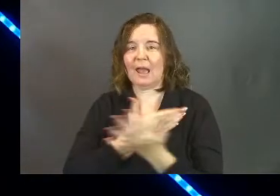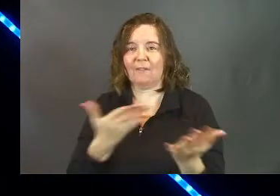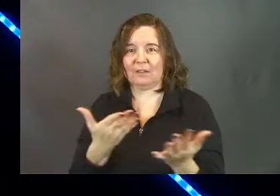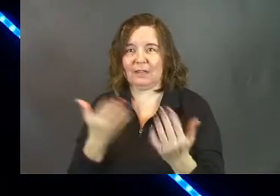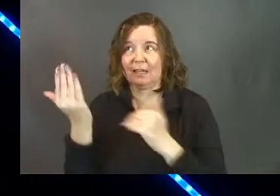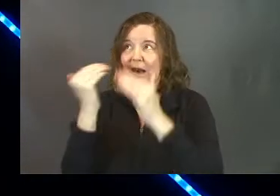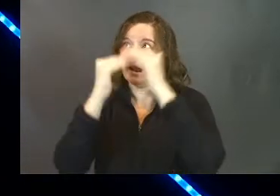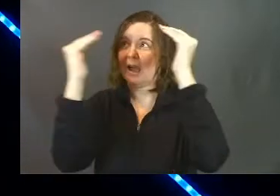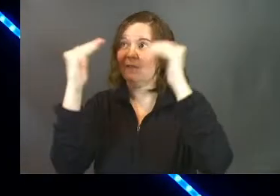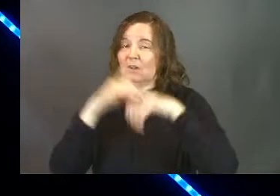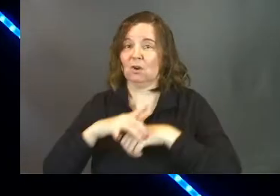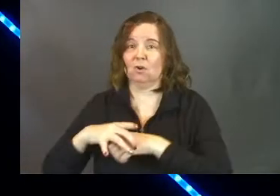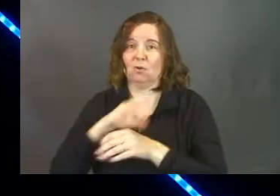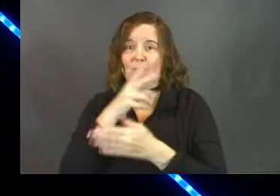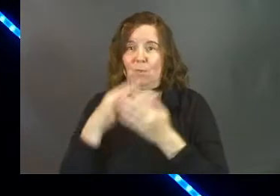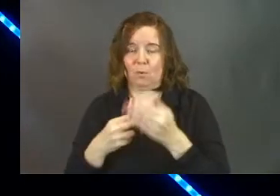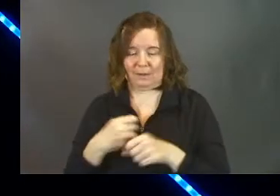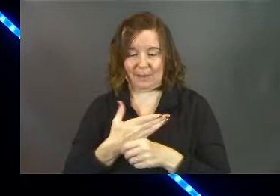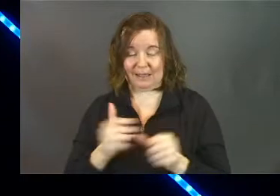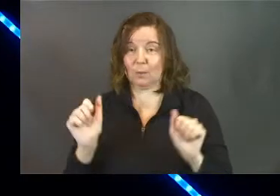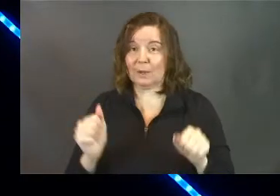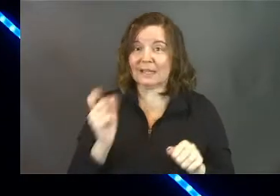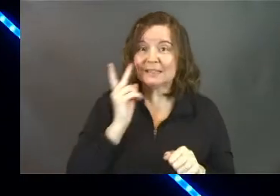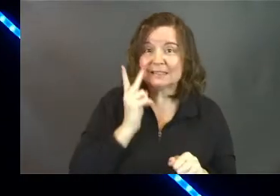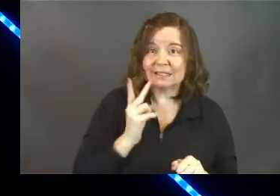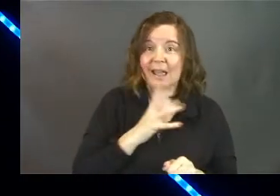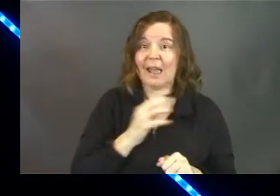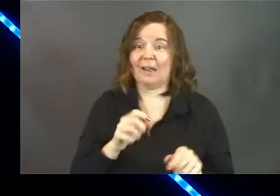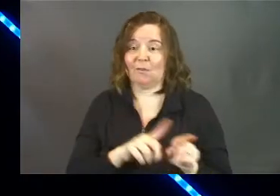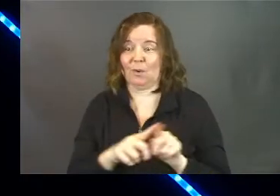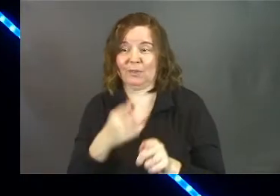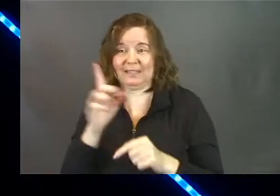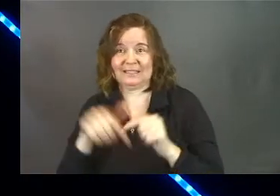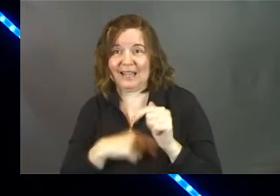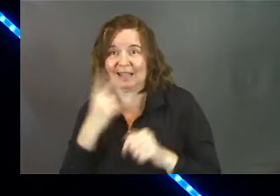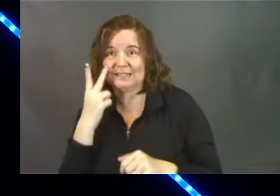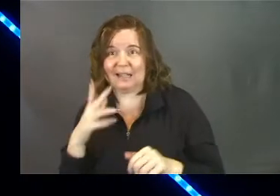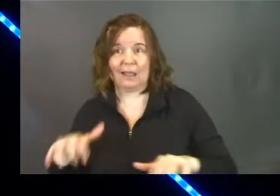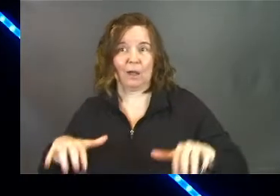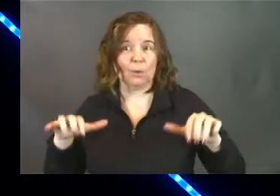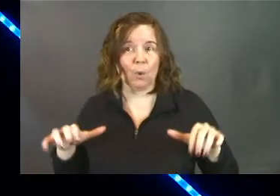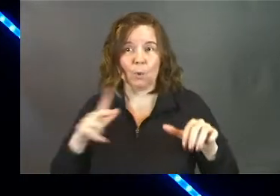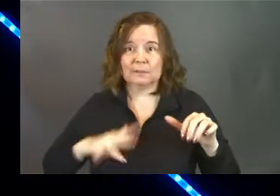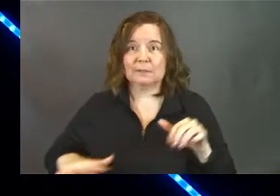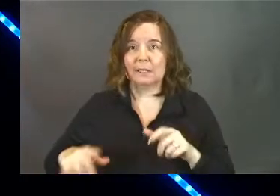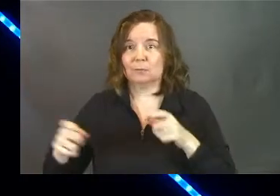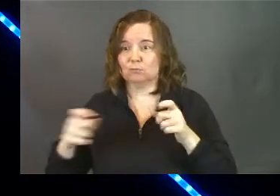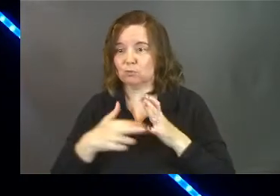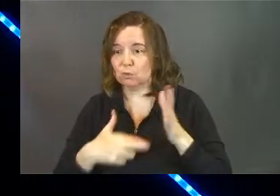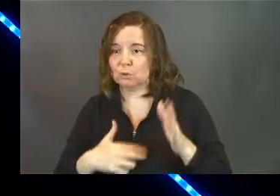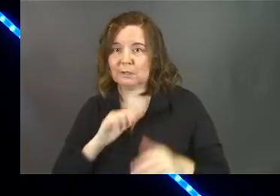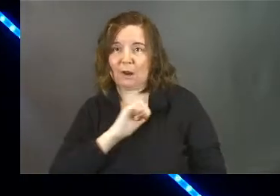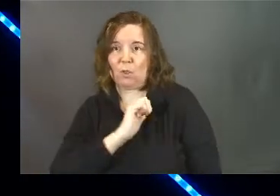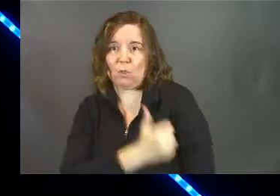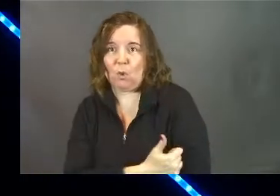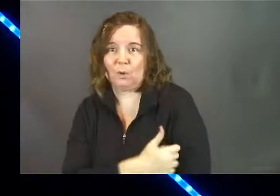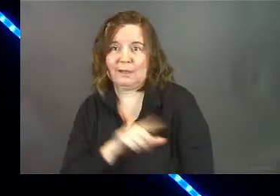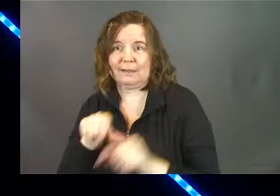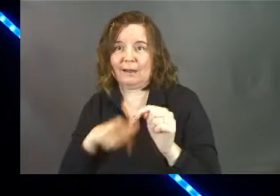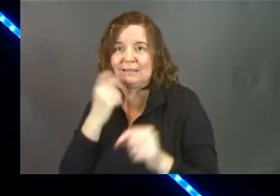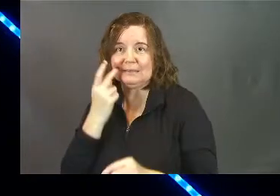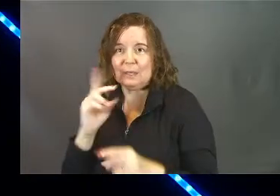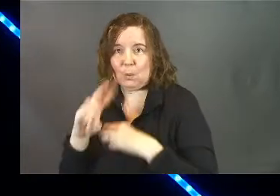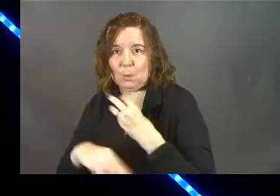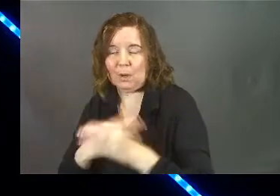realms and on earth. He made the things we can see and the things we can't see, such as thrones, kingdoms, rulers, and authorities in the unseen